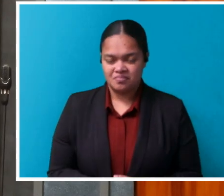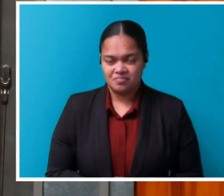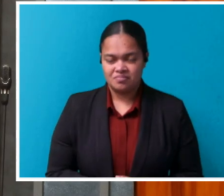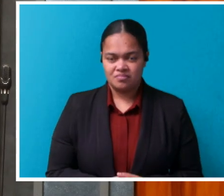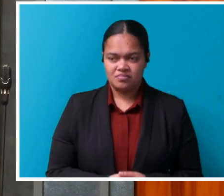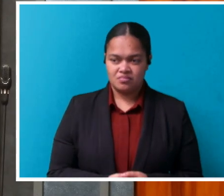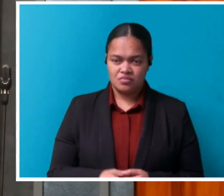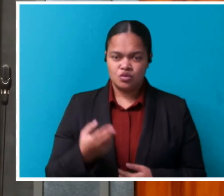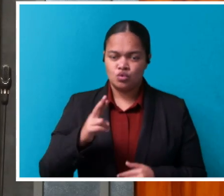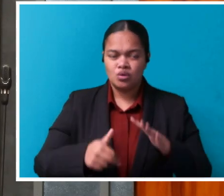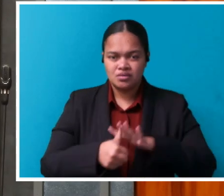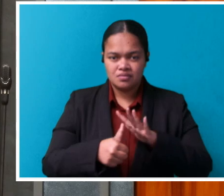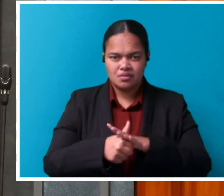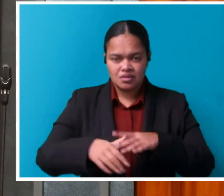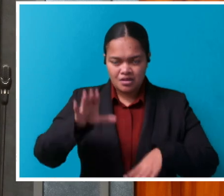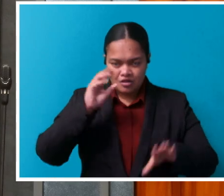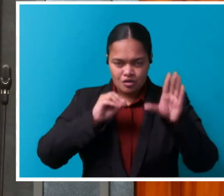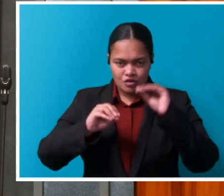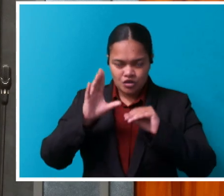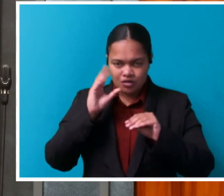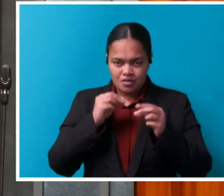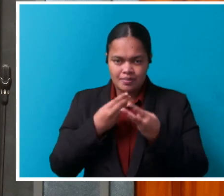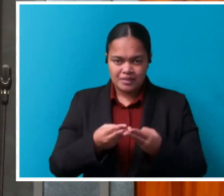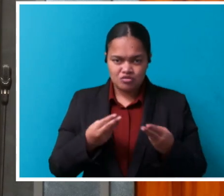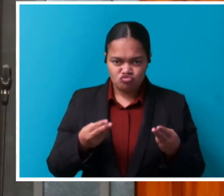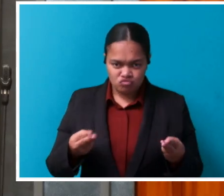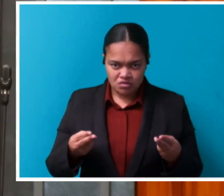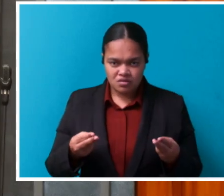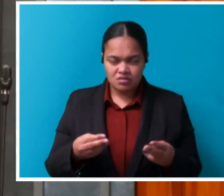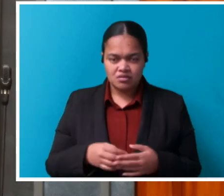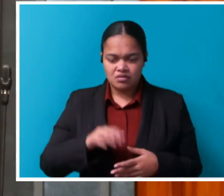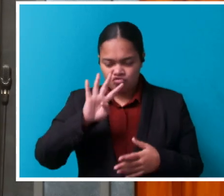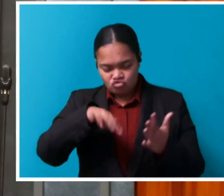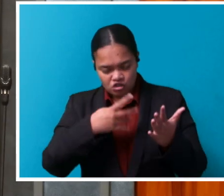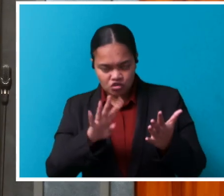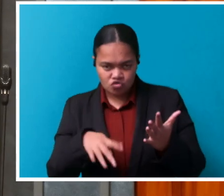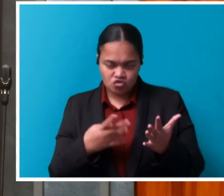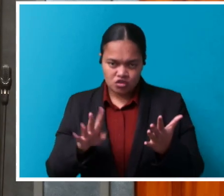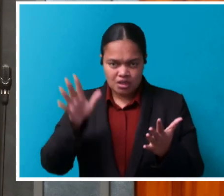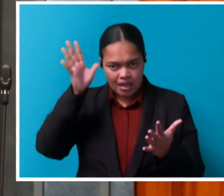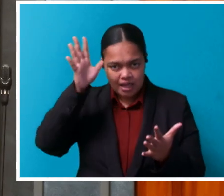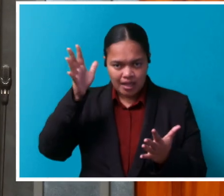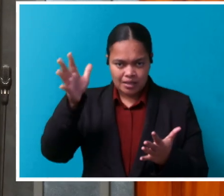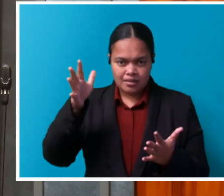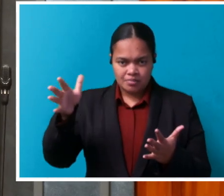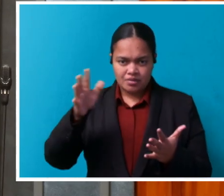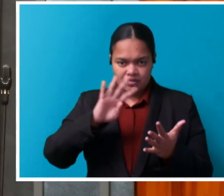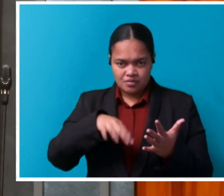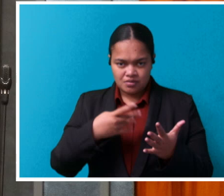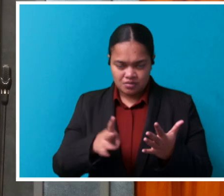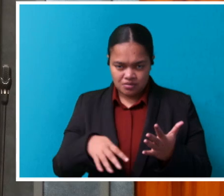to access learning materials, track their academic journey, and interact with industry